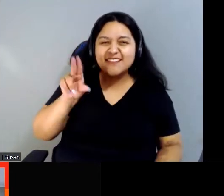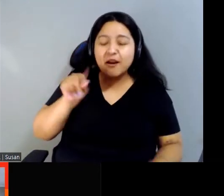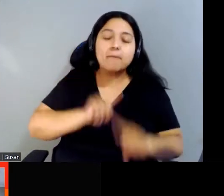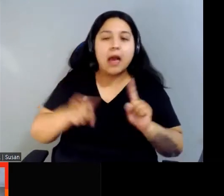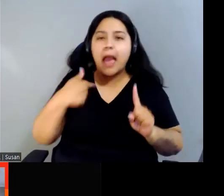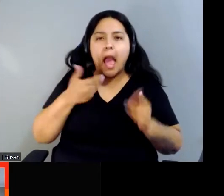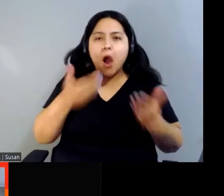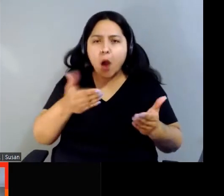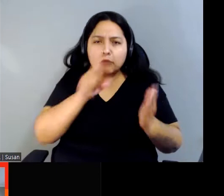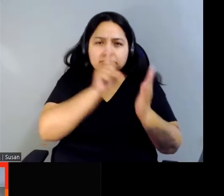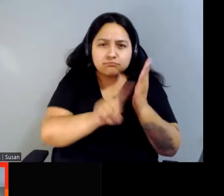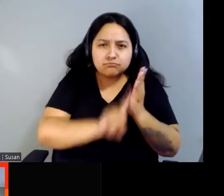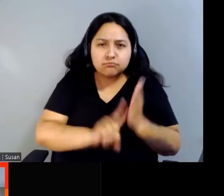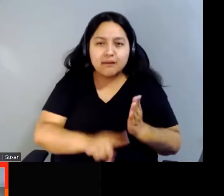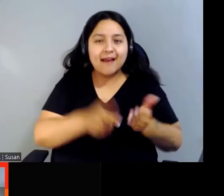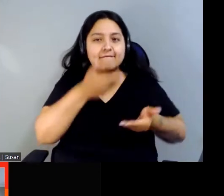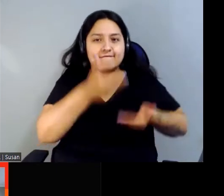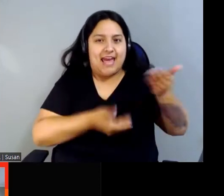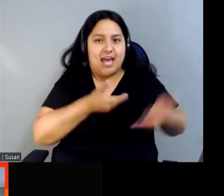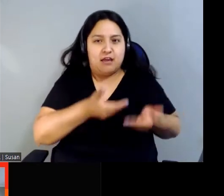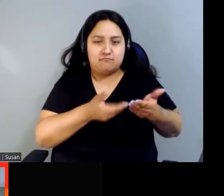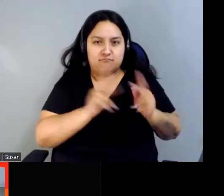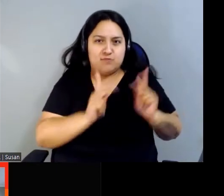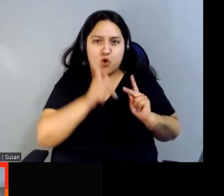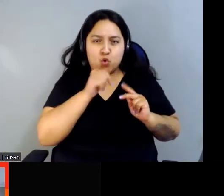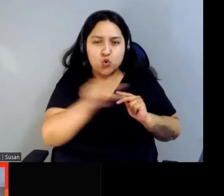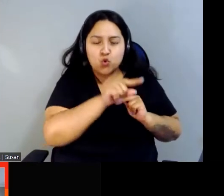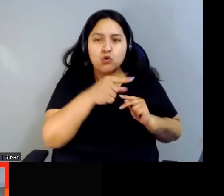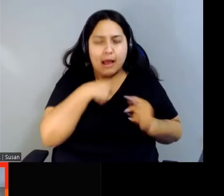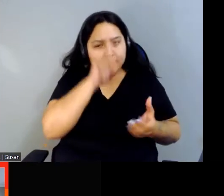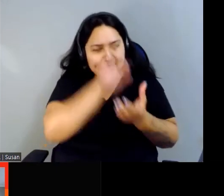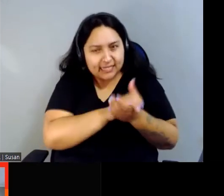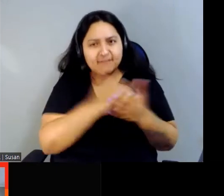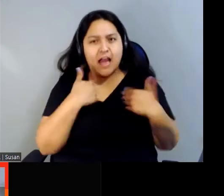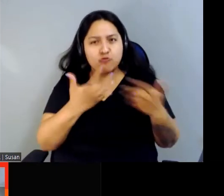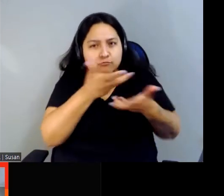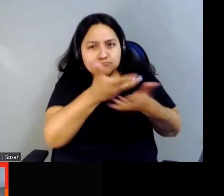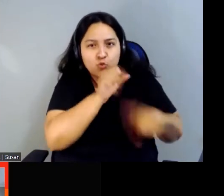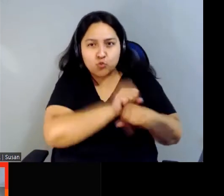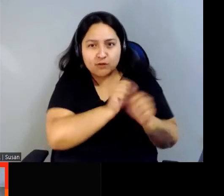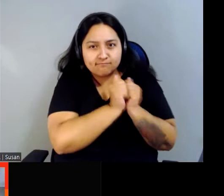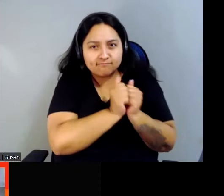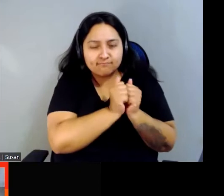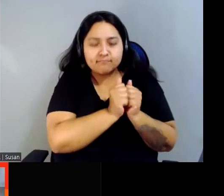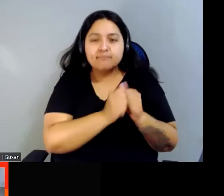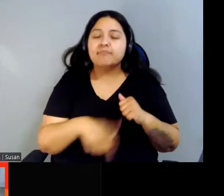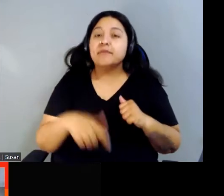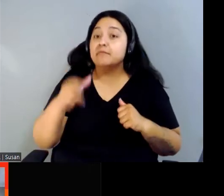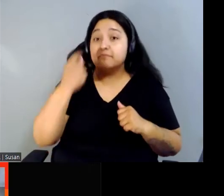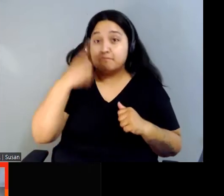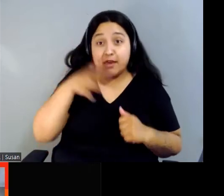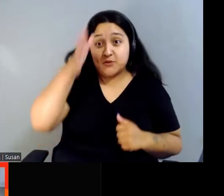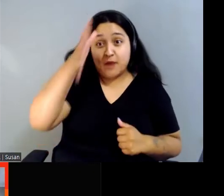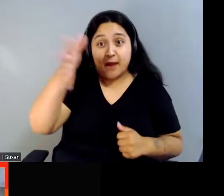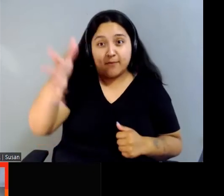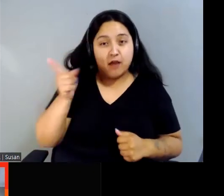that I had faith in and who I wanted to work with. And as my grandpa used to always say, let